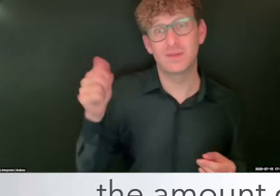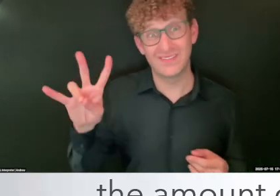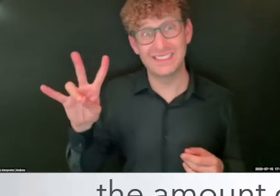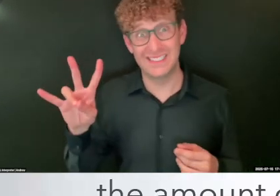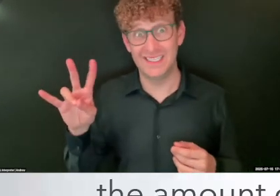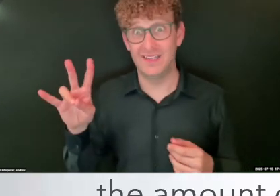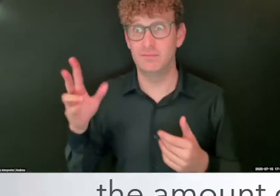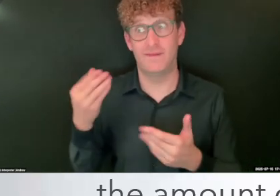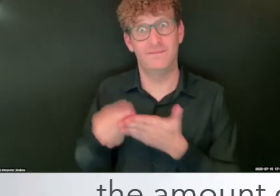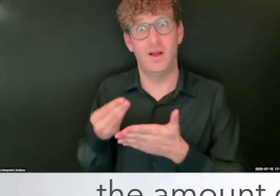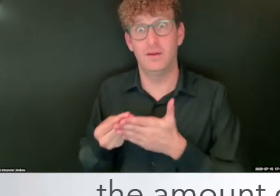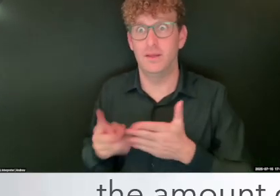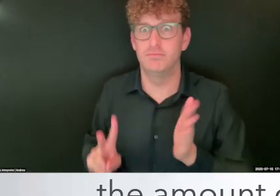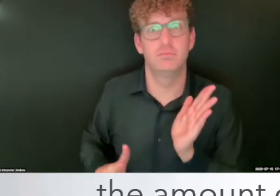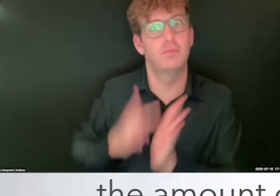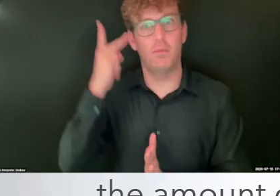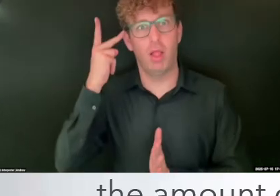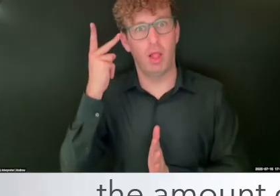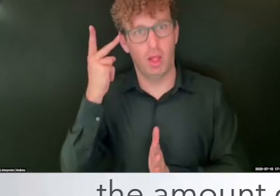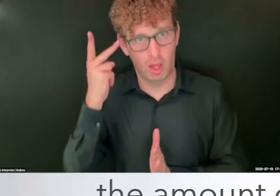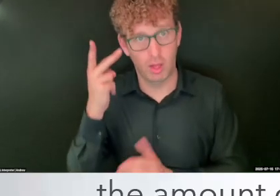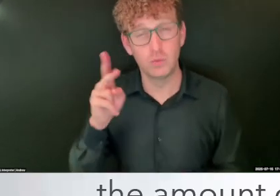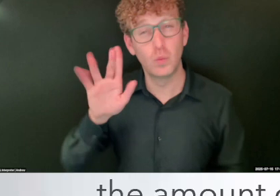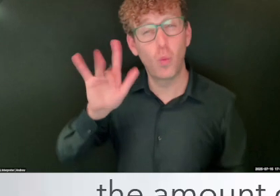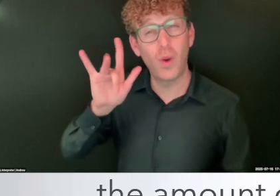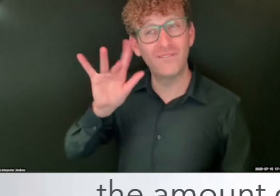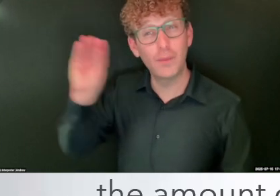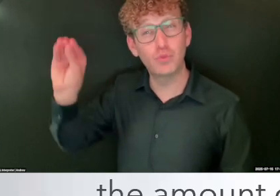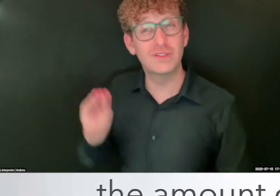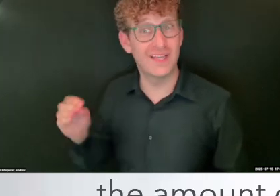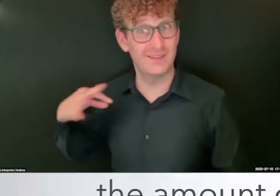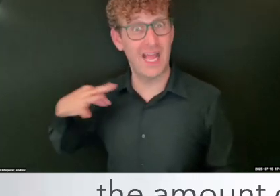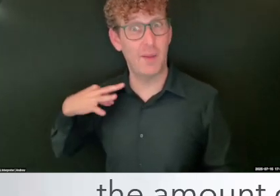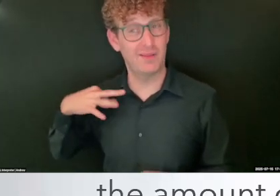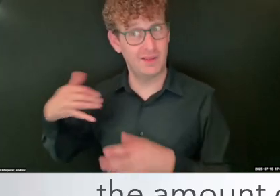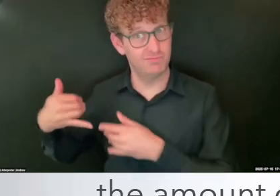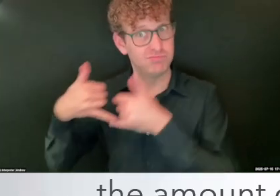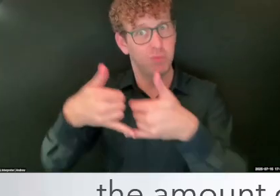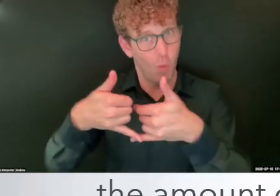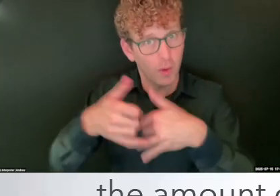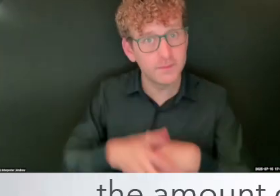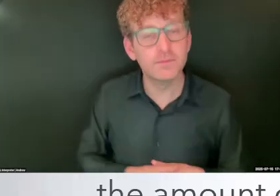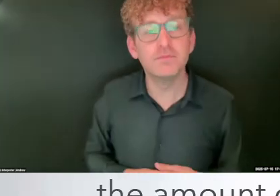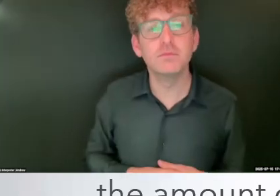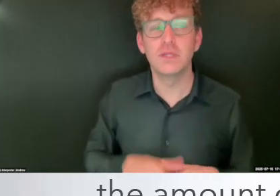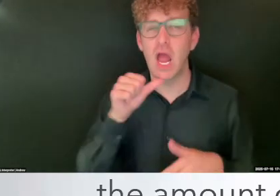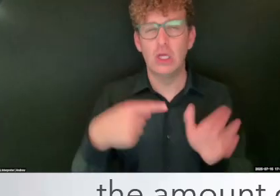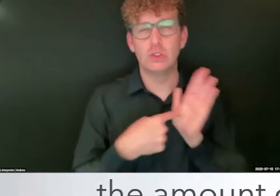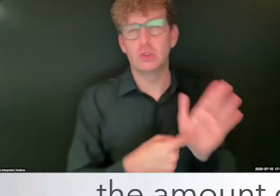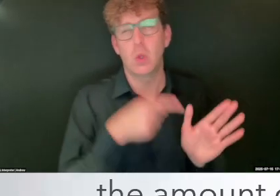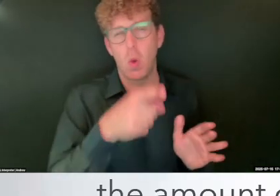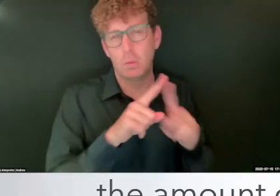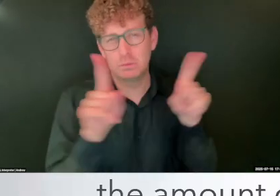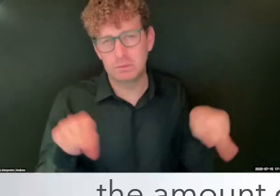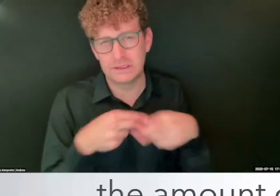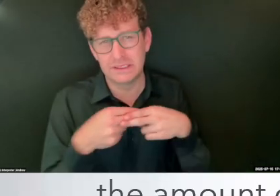of applications were awarded grants. Not shown on the slide is a third solicitation in 2018, which